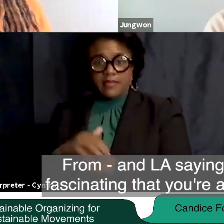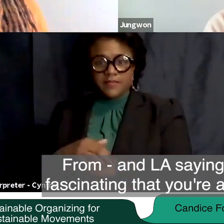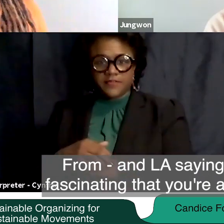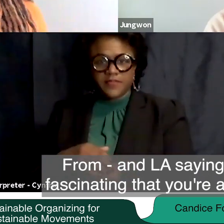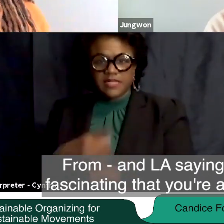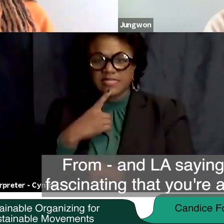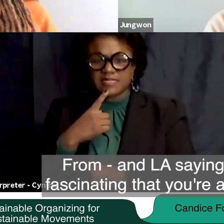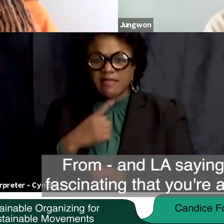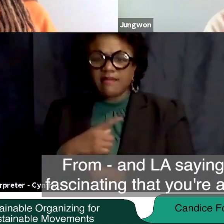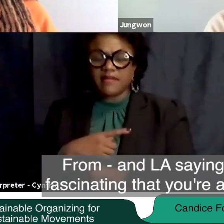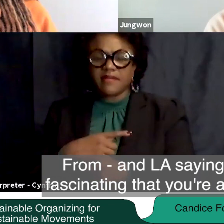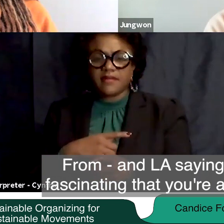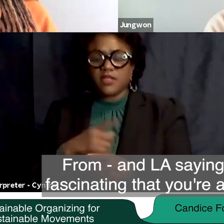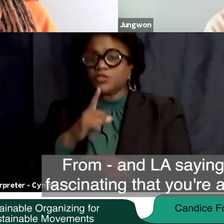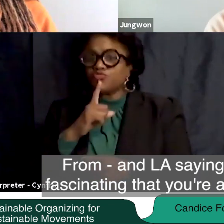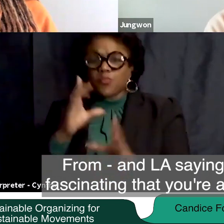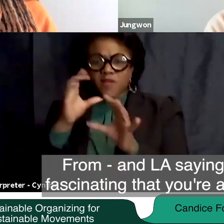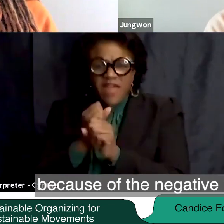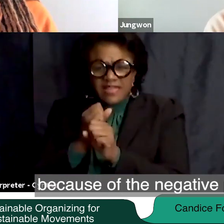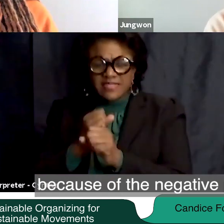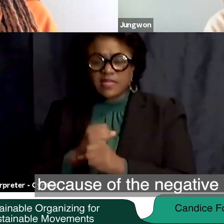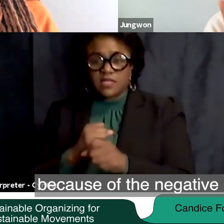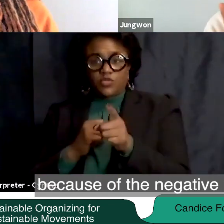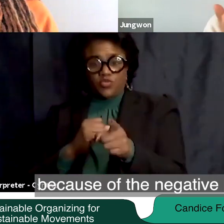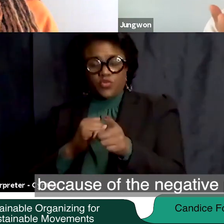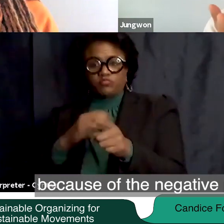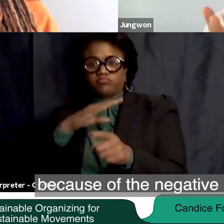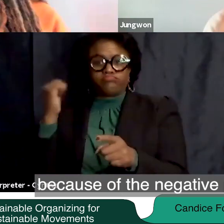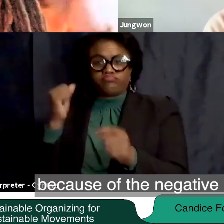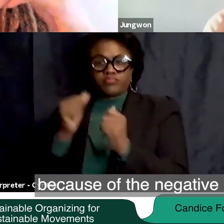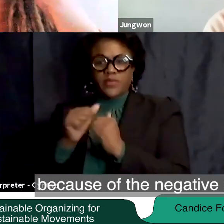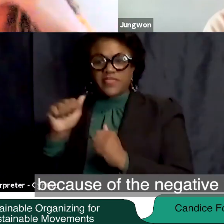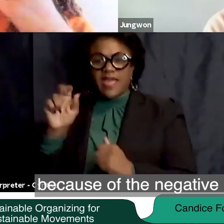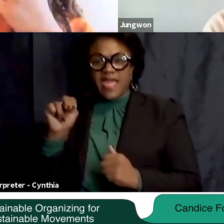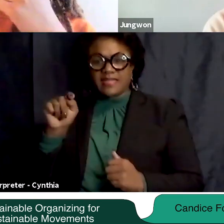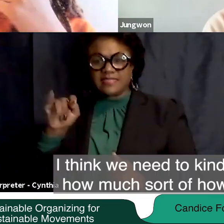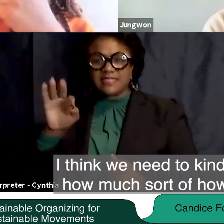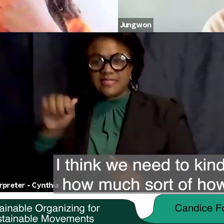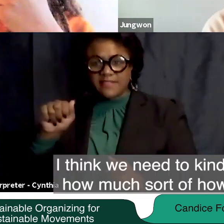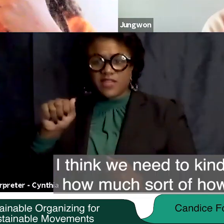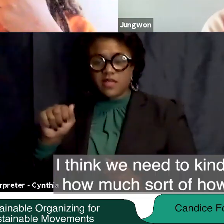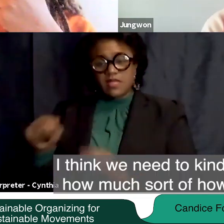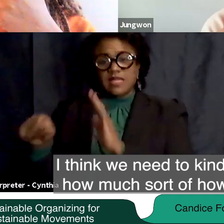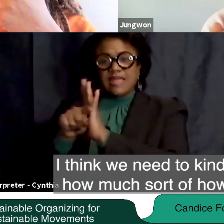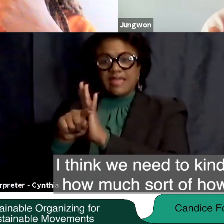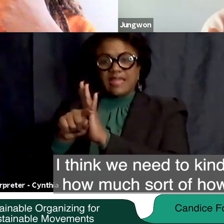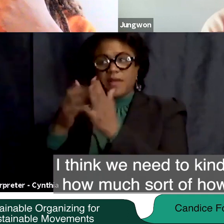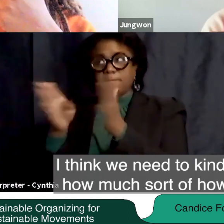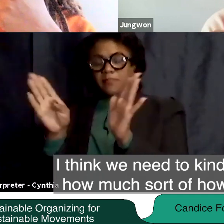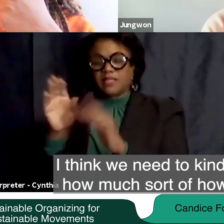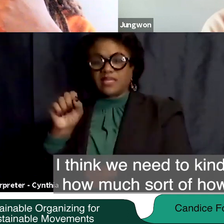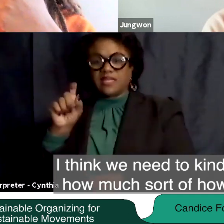saying super fascinating that you're a fan of Antifa because of the negative public stigma. And I think we need to kind